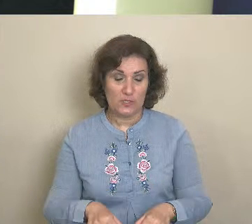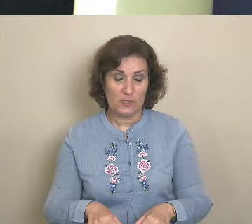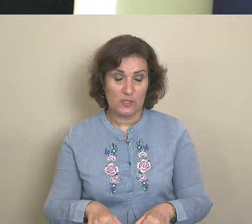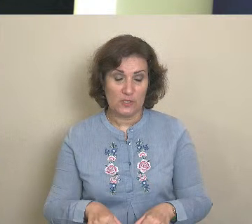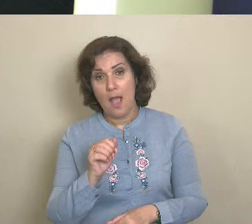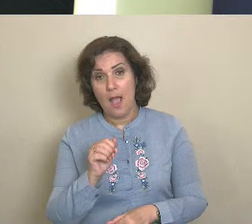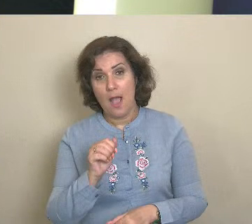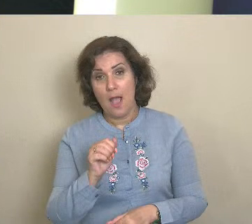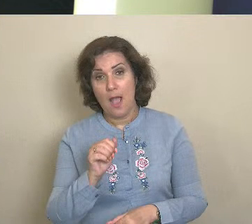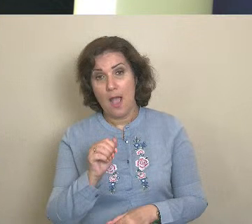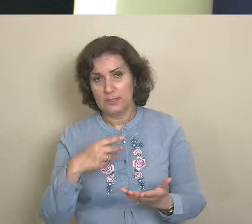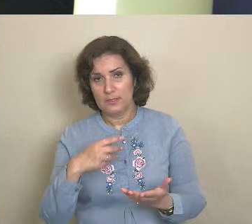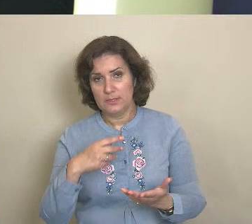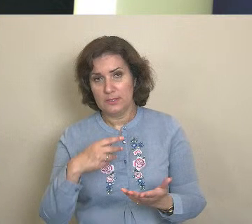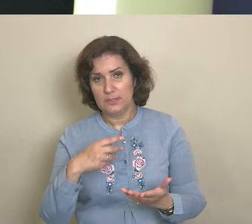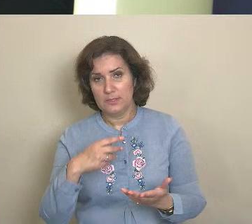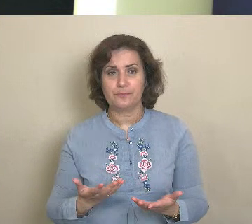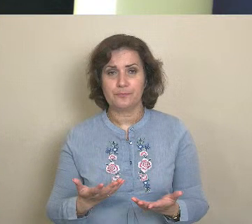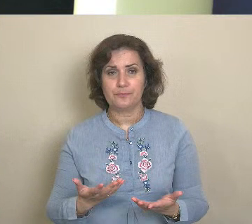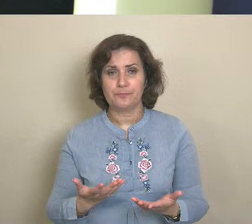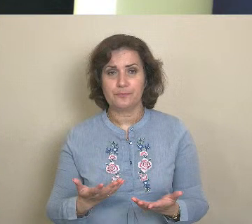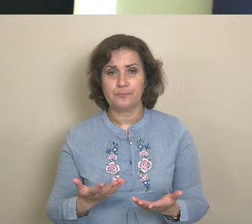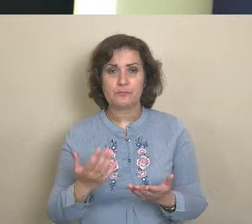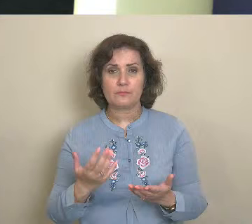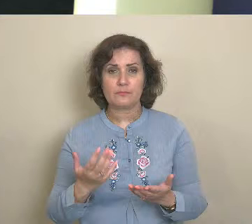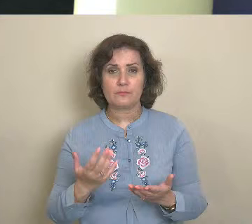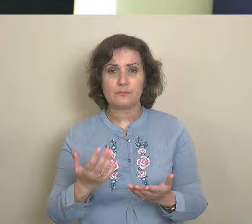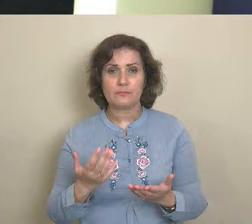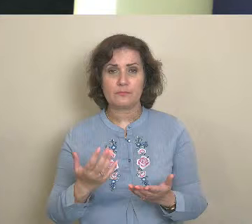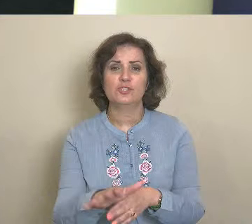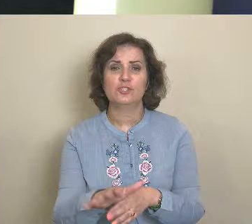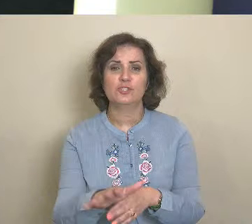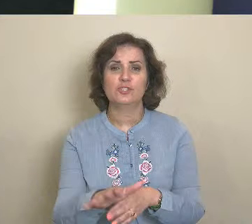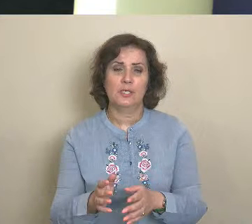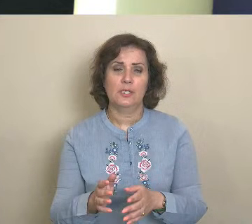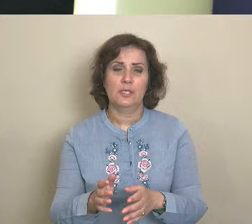of this commission at an early stage or